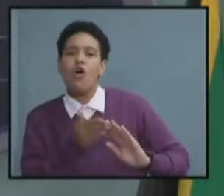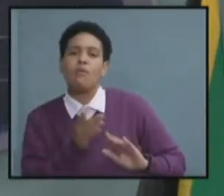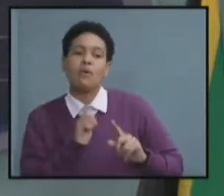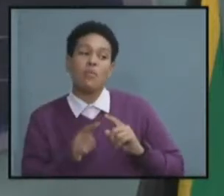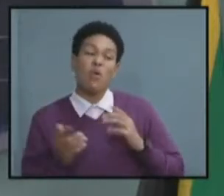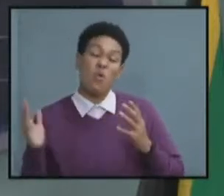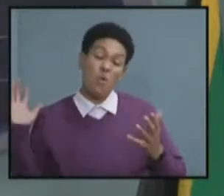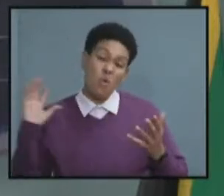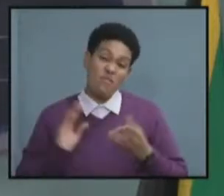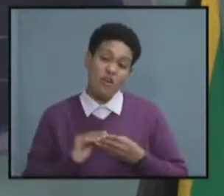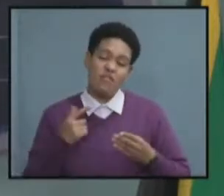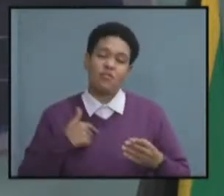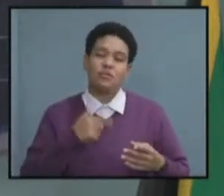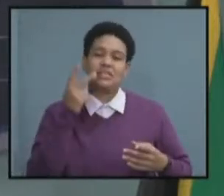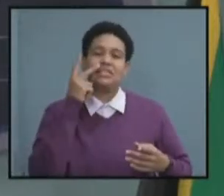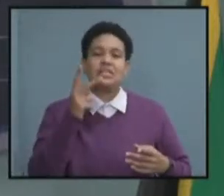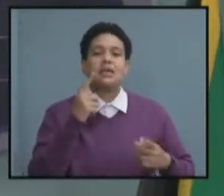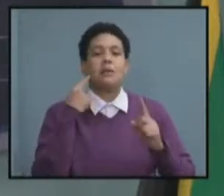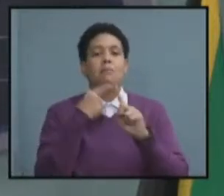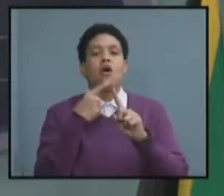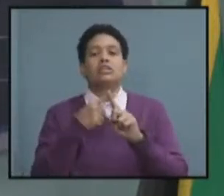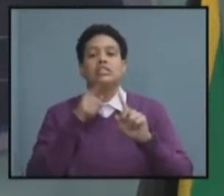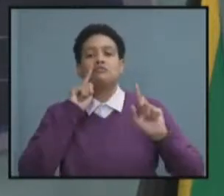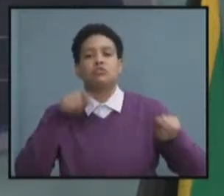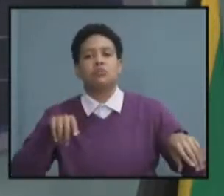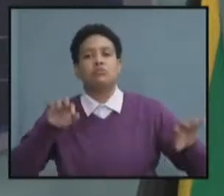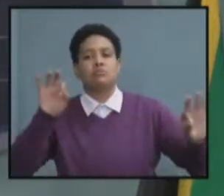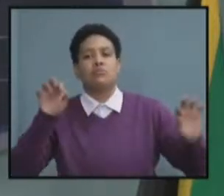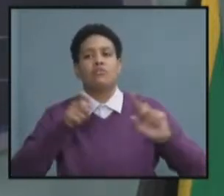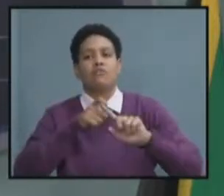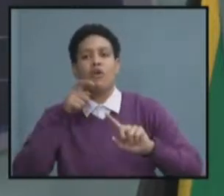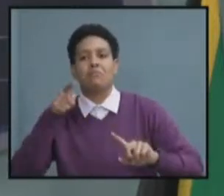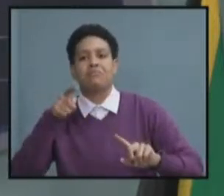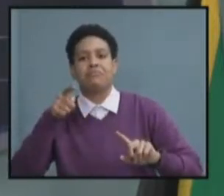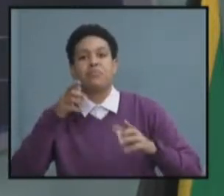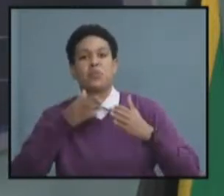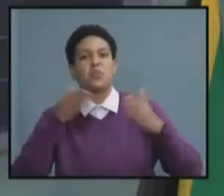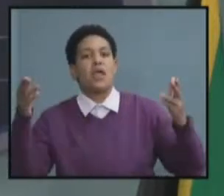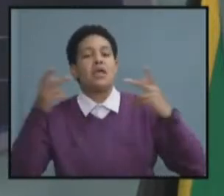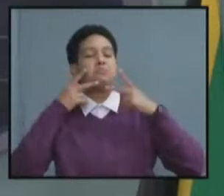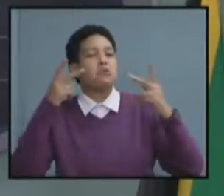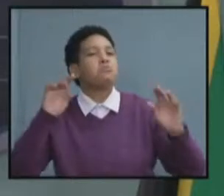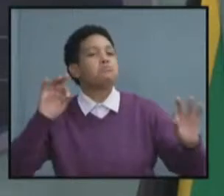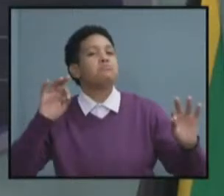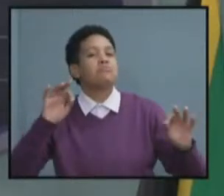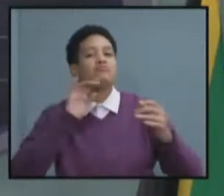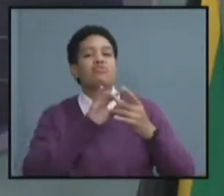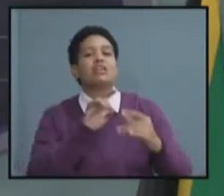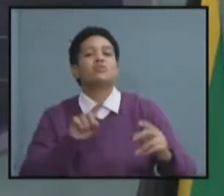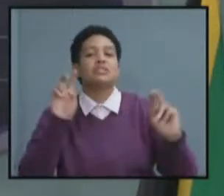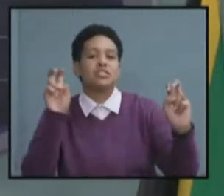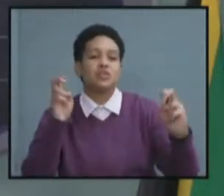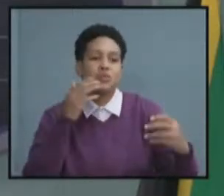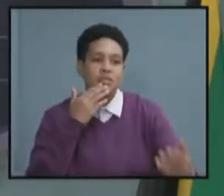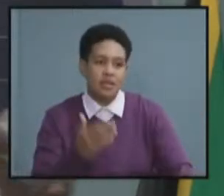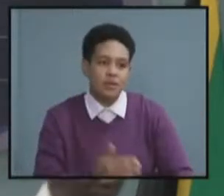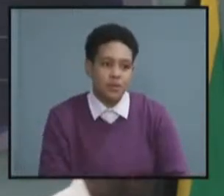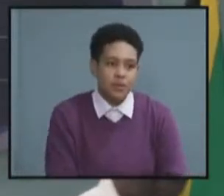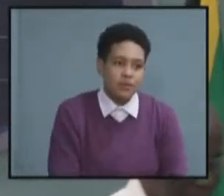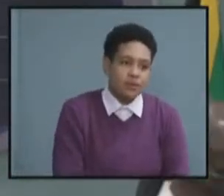But overall, we are seeing a positive response from the wider public on this matter, Prime Minister.